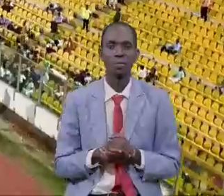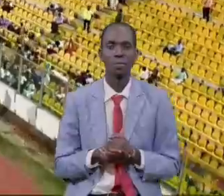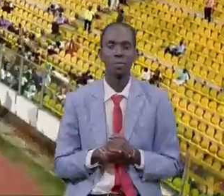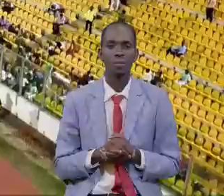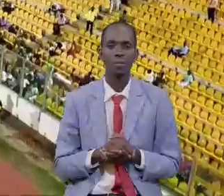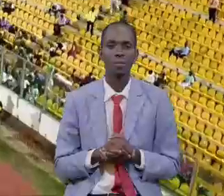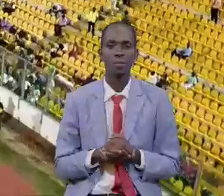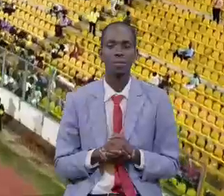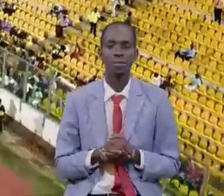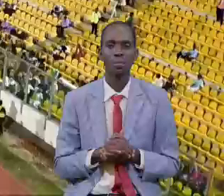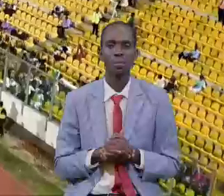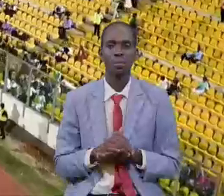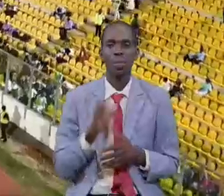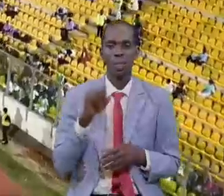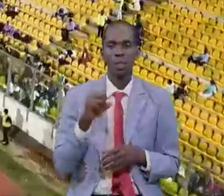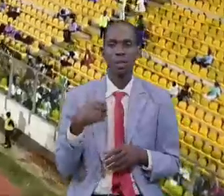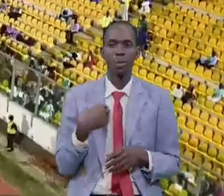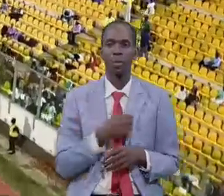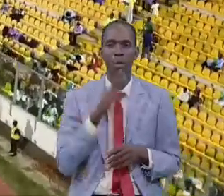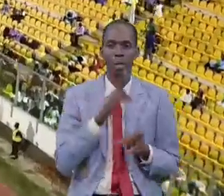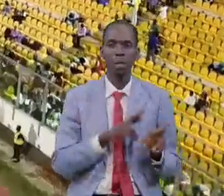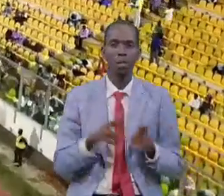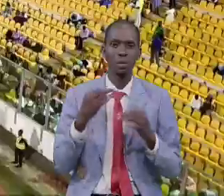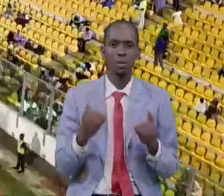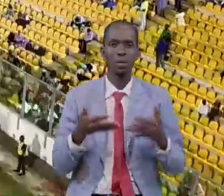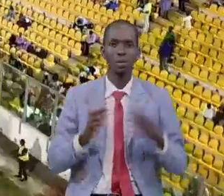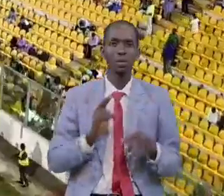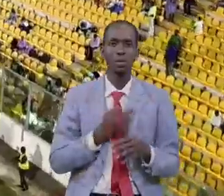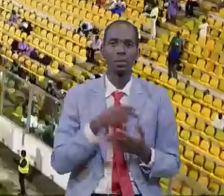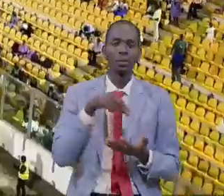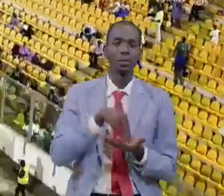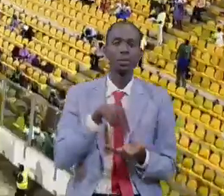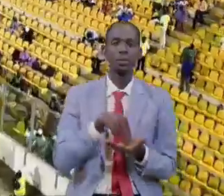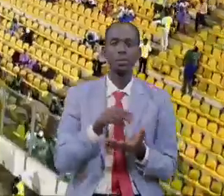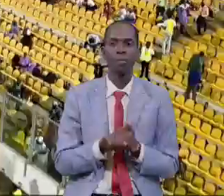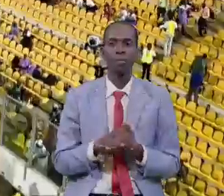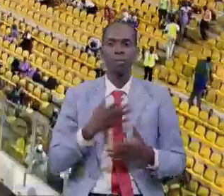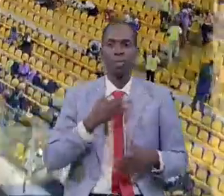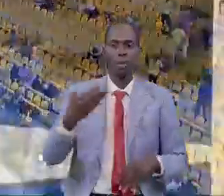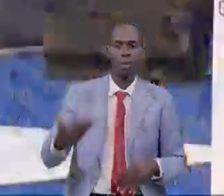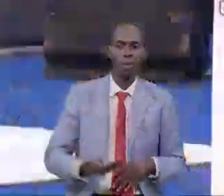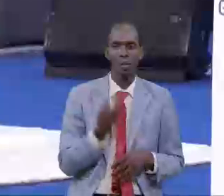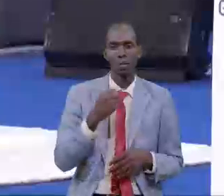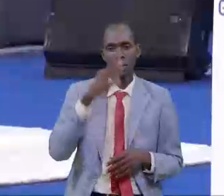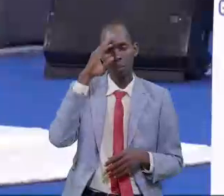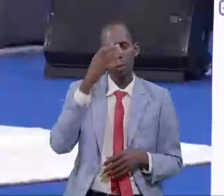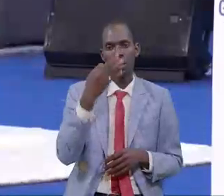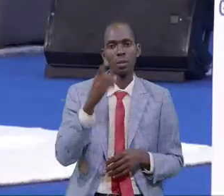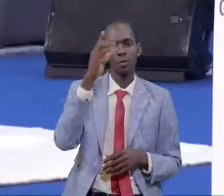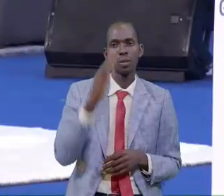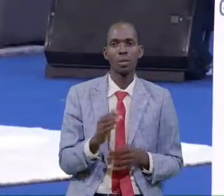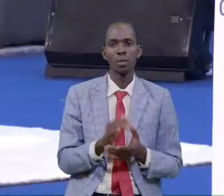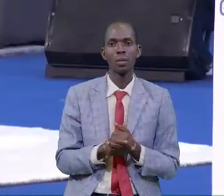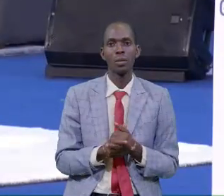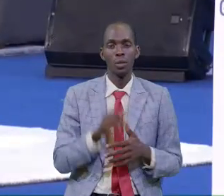are ready now. Let's stand on our feet and welcome the man of God again. You will